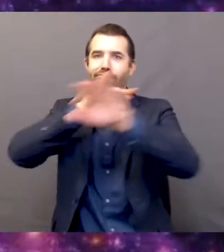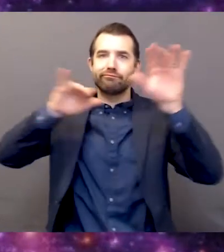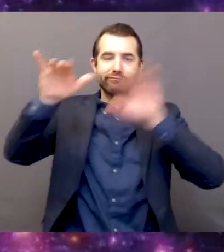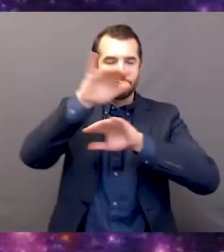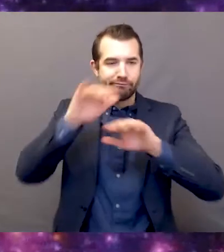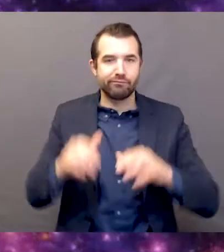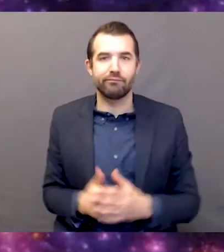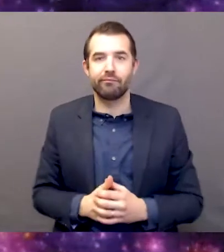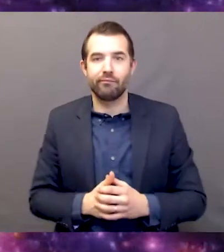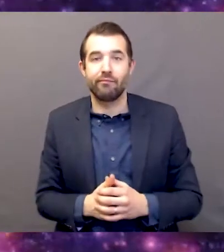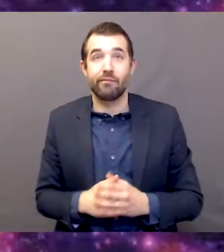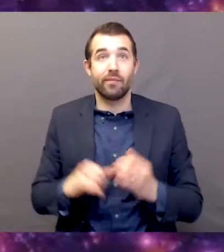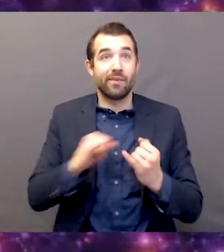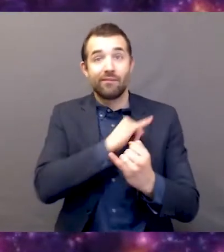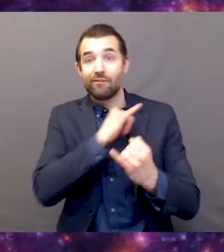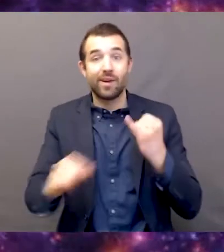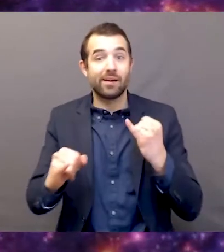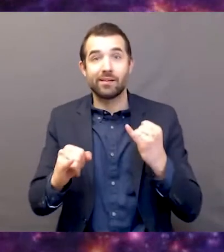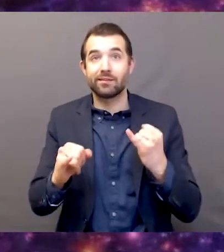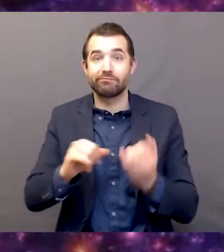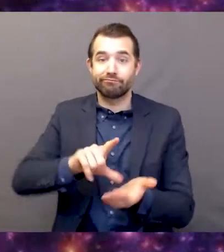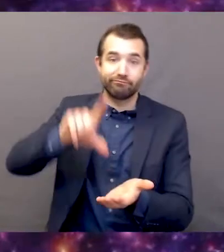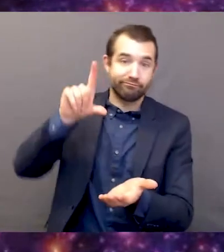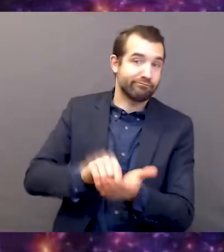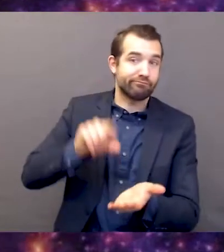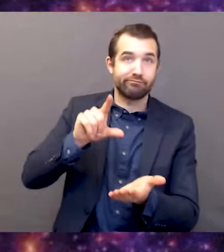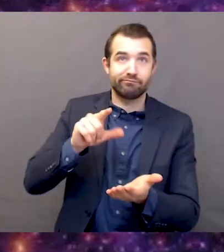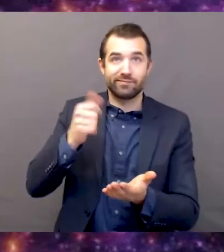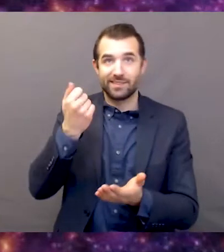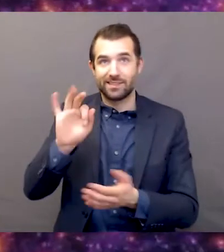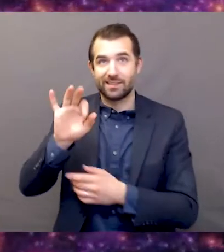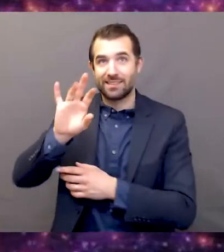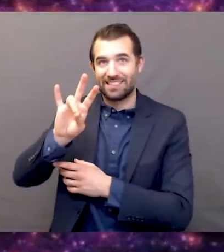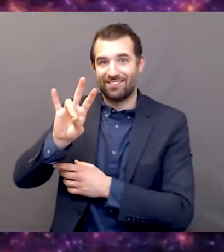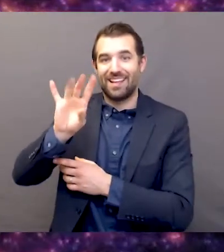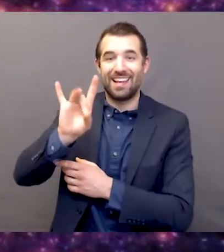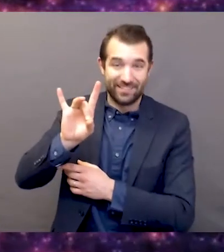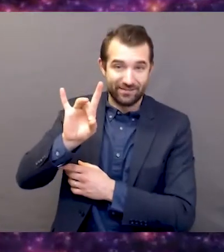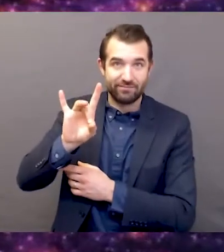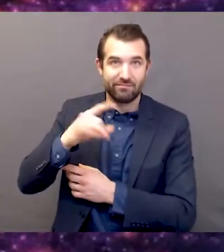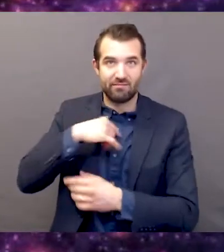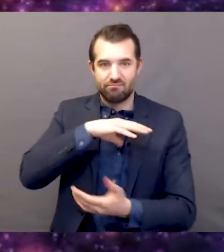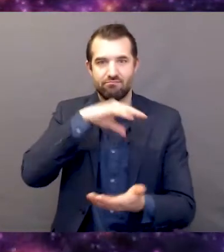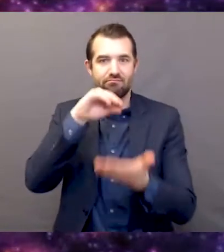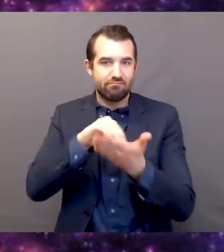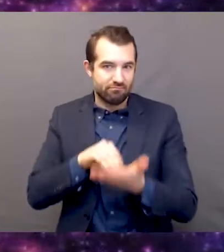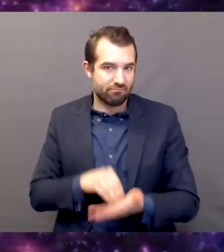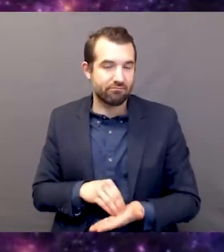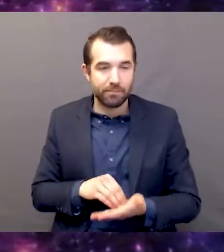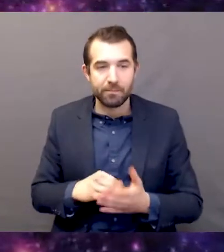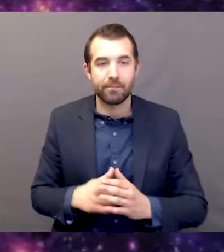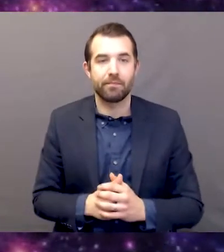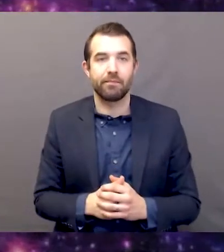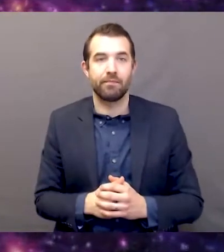final catalog to which I was able to contribute. It was published in 1978. Just as a side note, Uhuru was launched